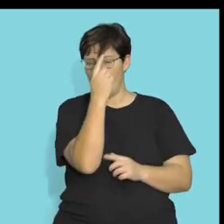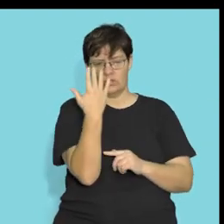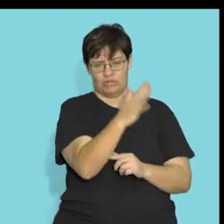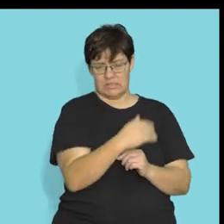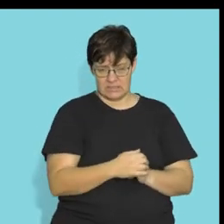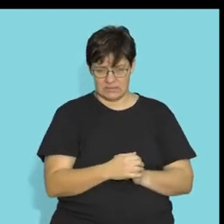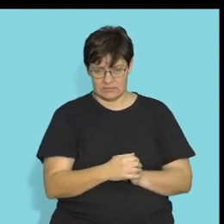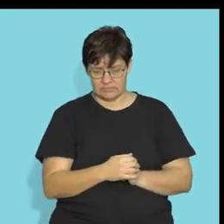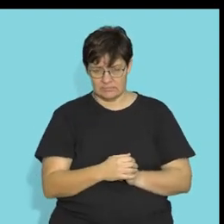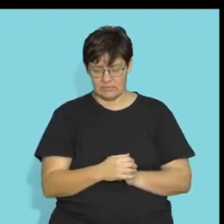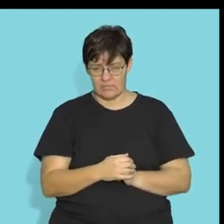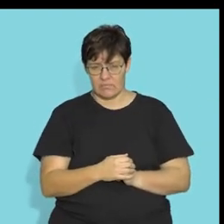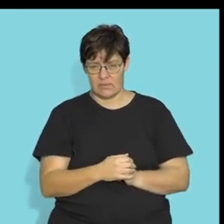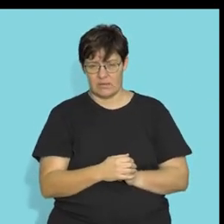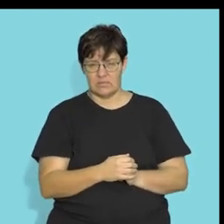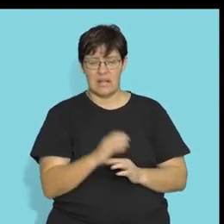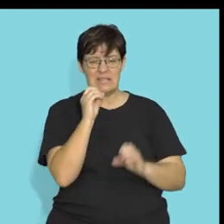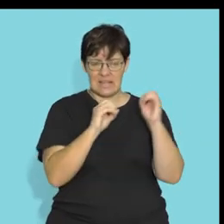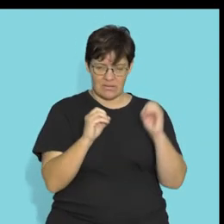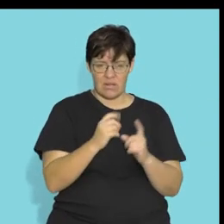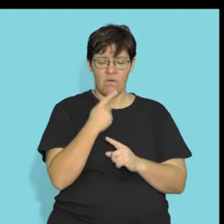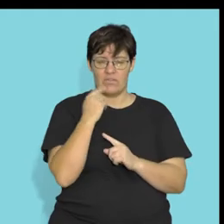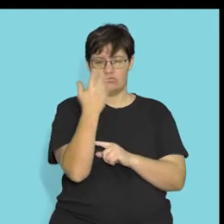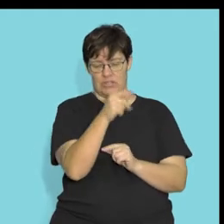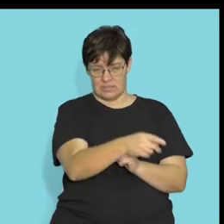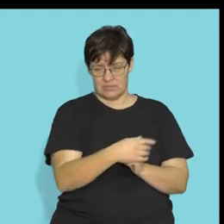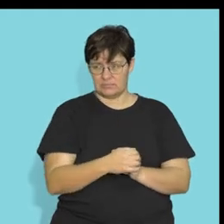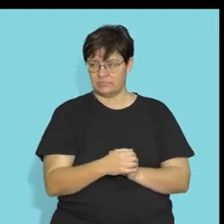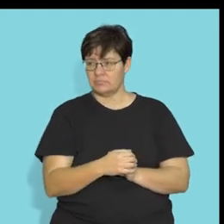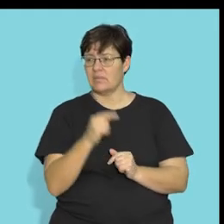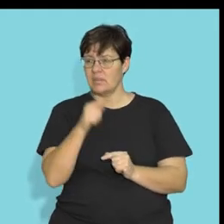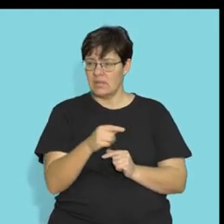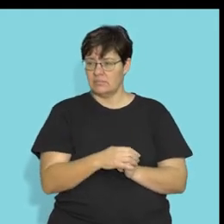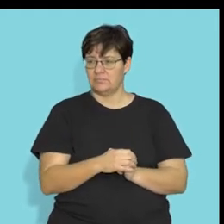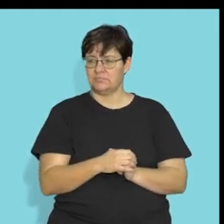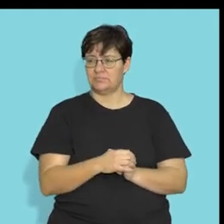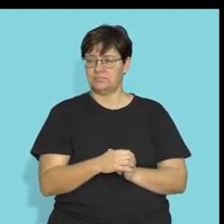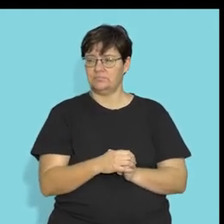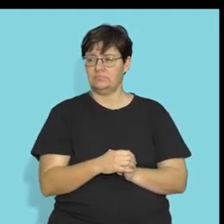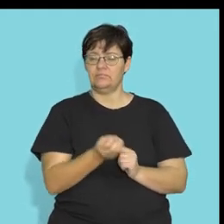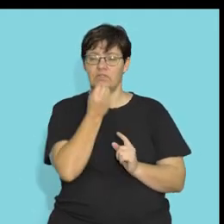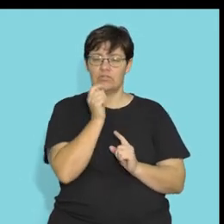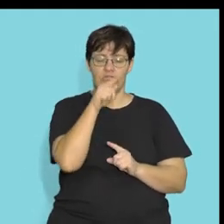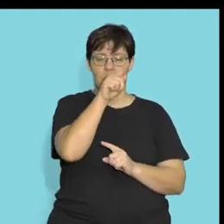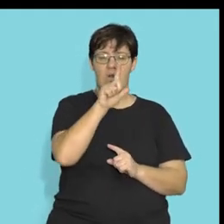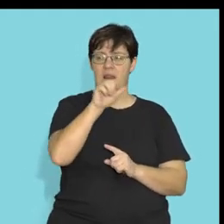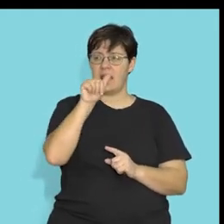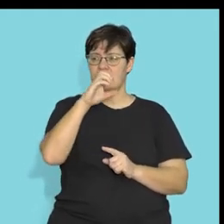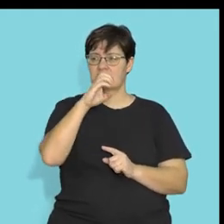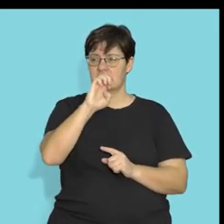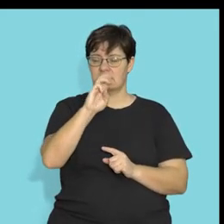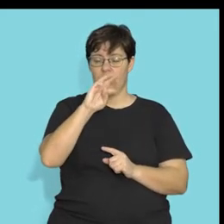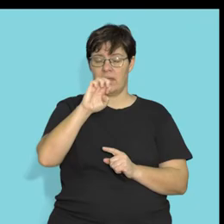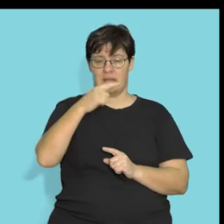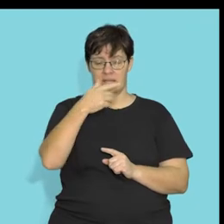small invertebrates that feed on the cells, the sap on the tree. These in turn are food for lacewing. And